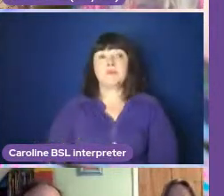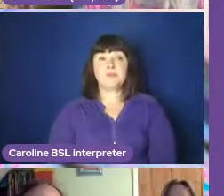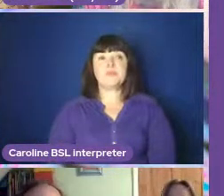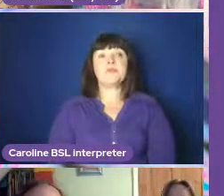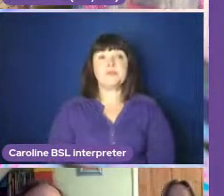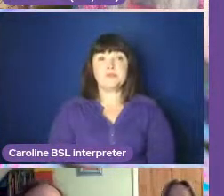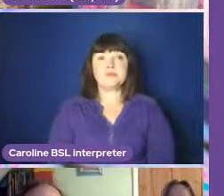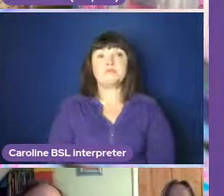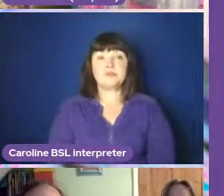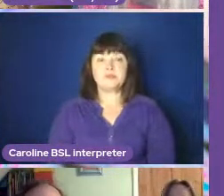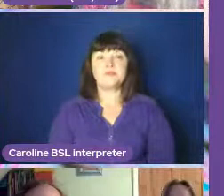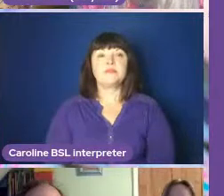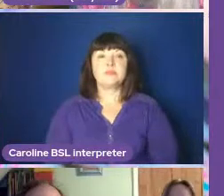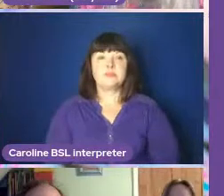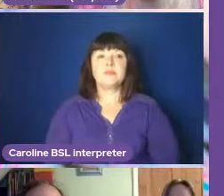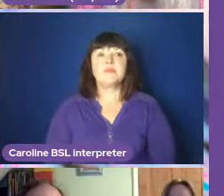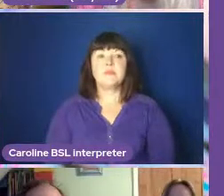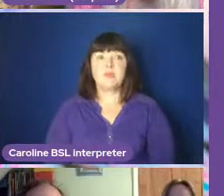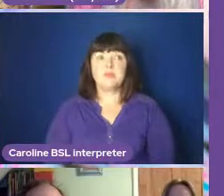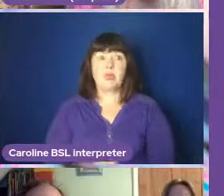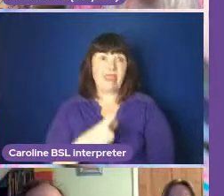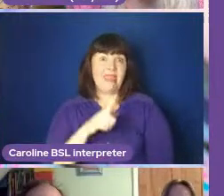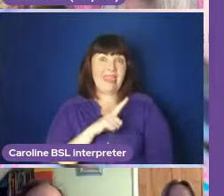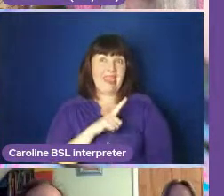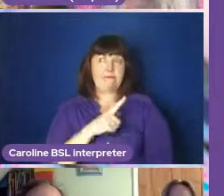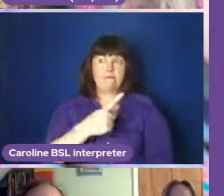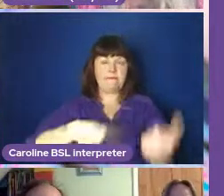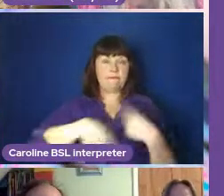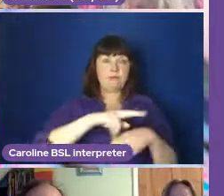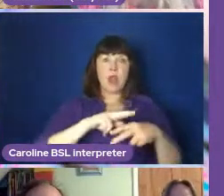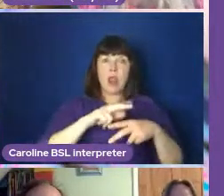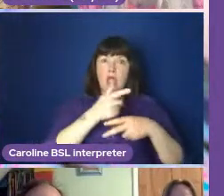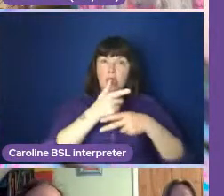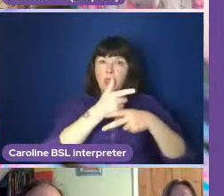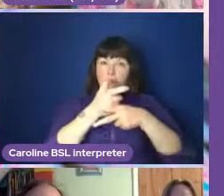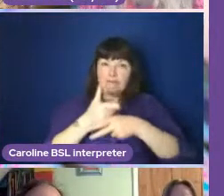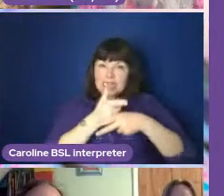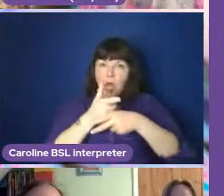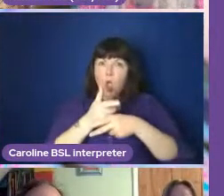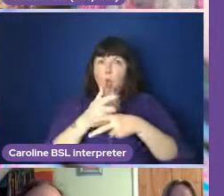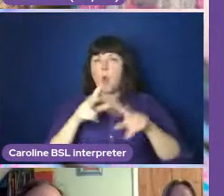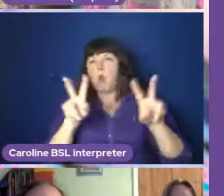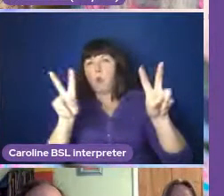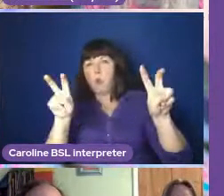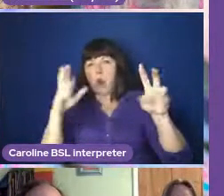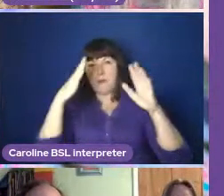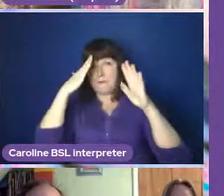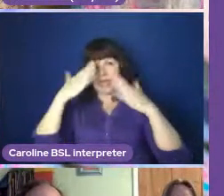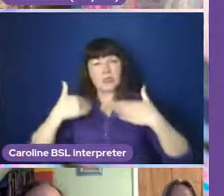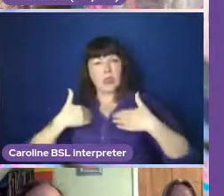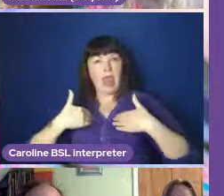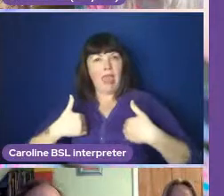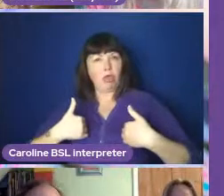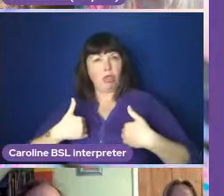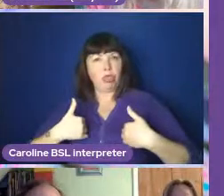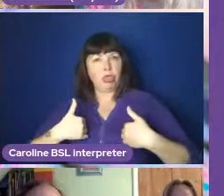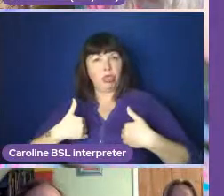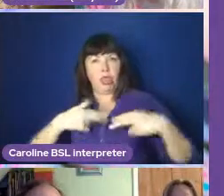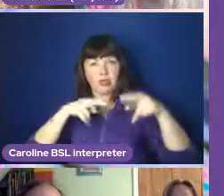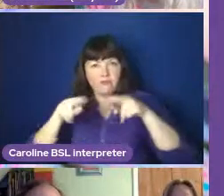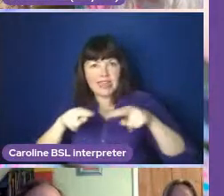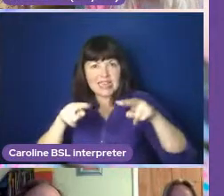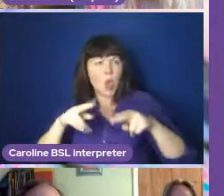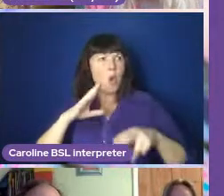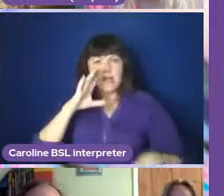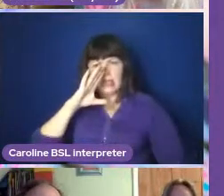our introduction to the topic videos, like our mental health one, You know, we have that fabulous little elephant called